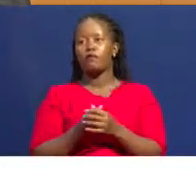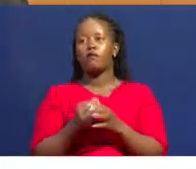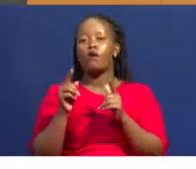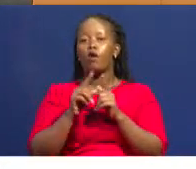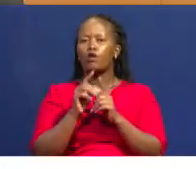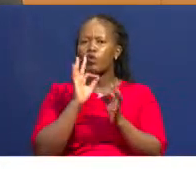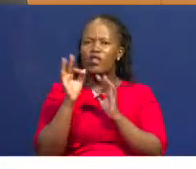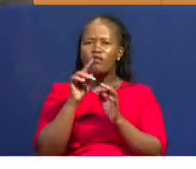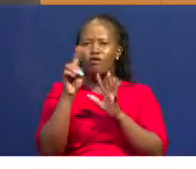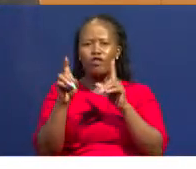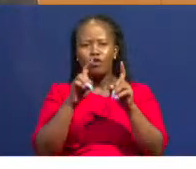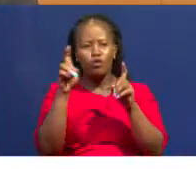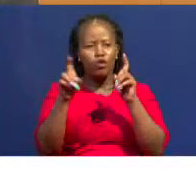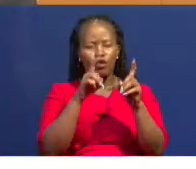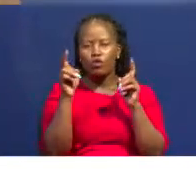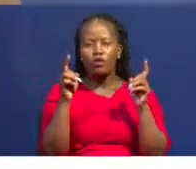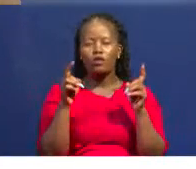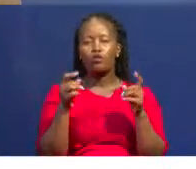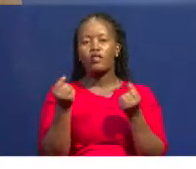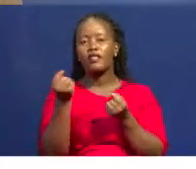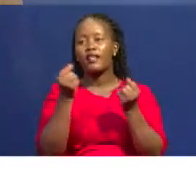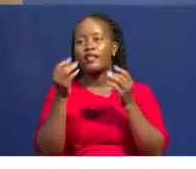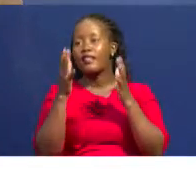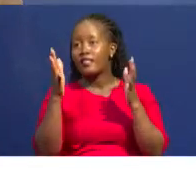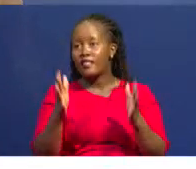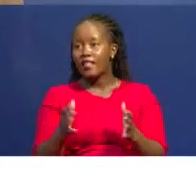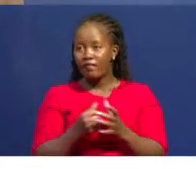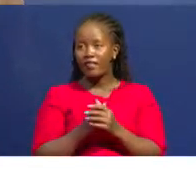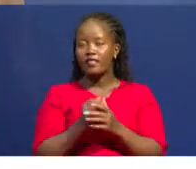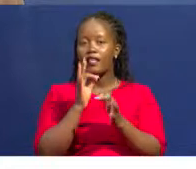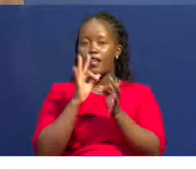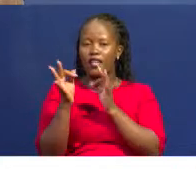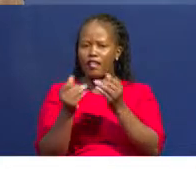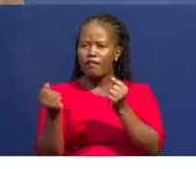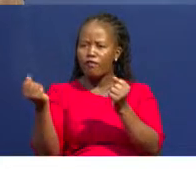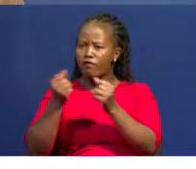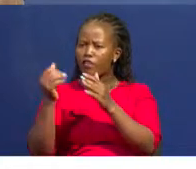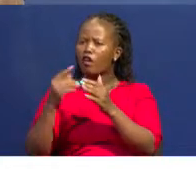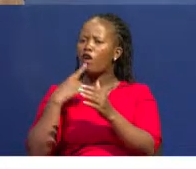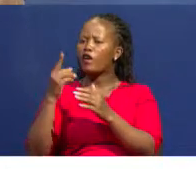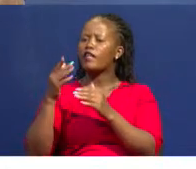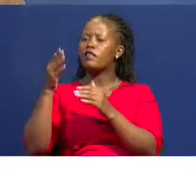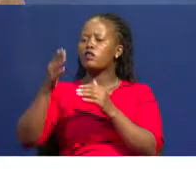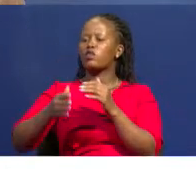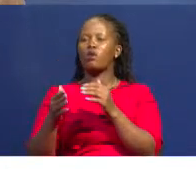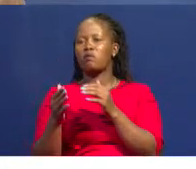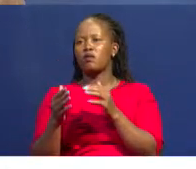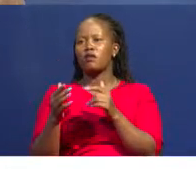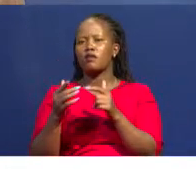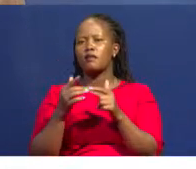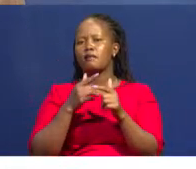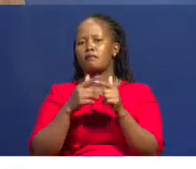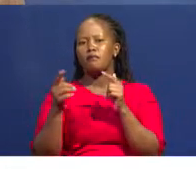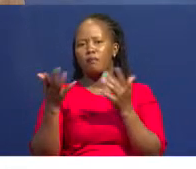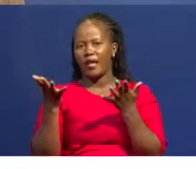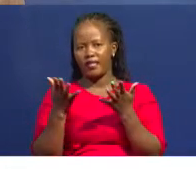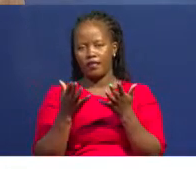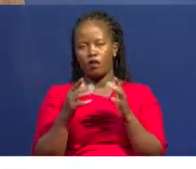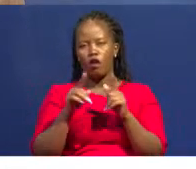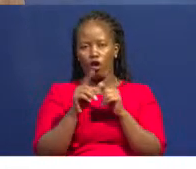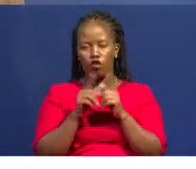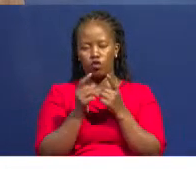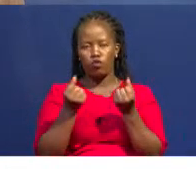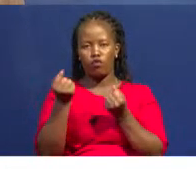if you ask this question to the motorist, because a vehicle is stopped, and then a vehicle is not transmitting. A speed governor should transmit